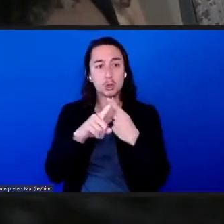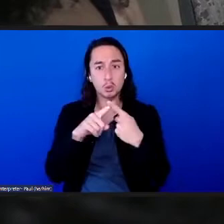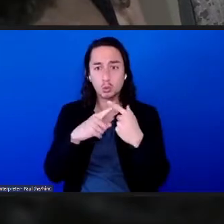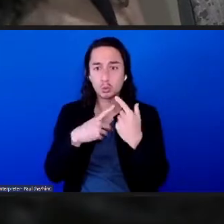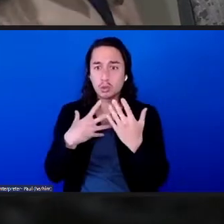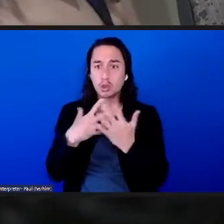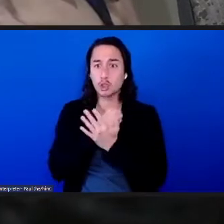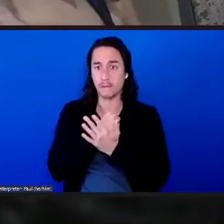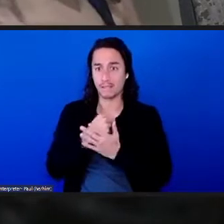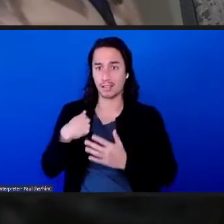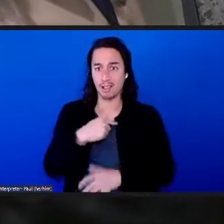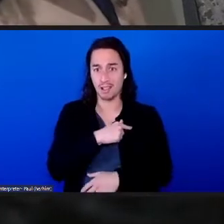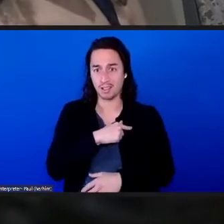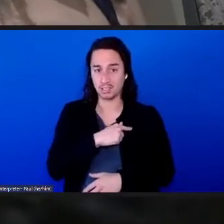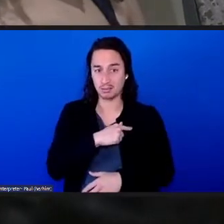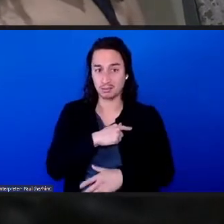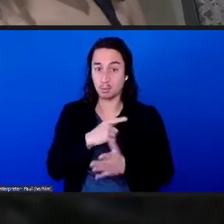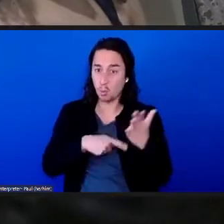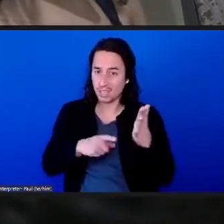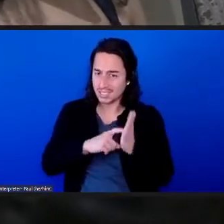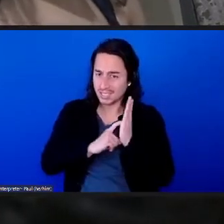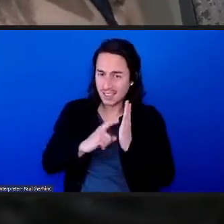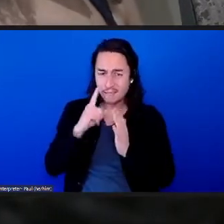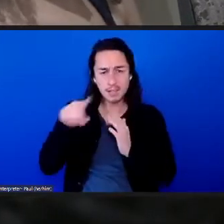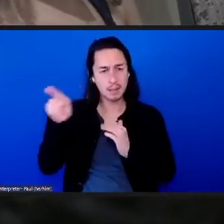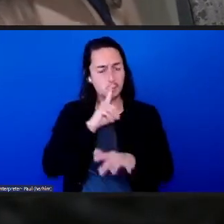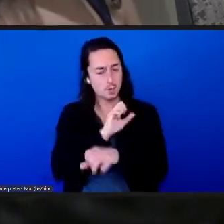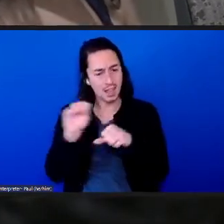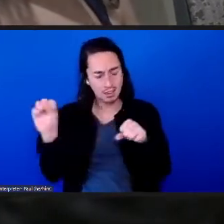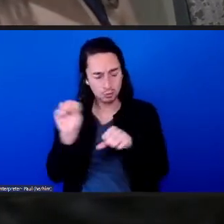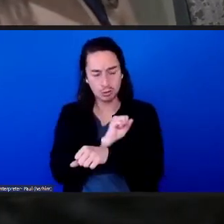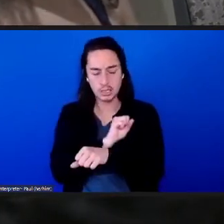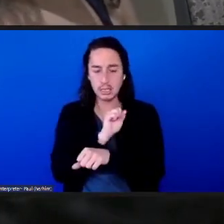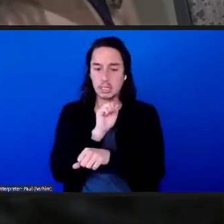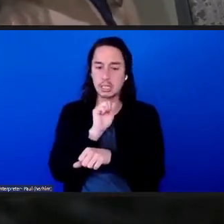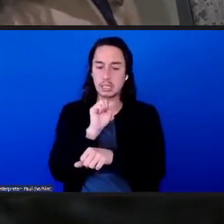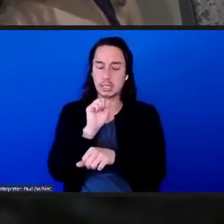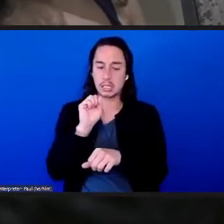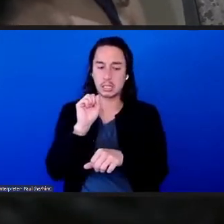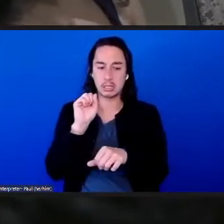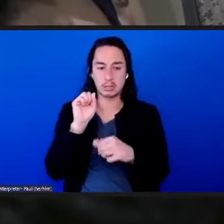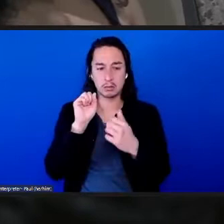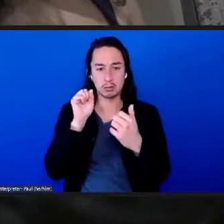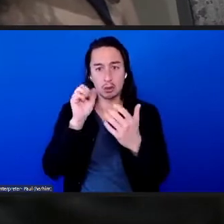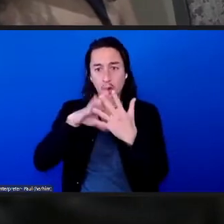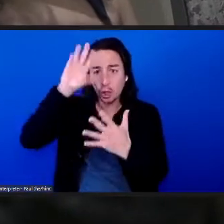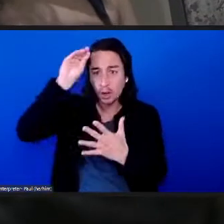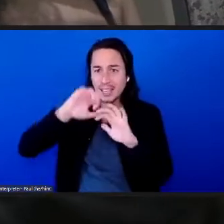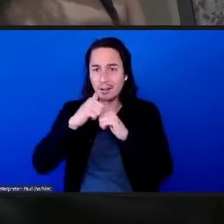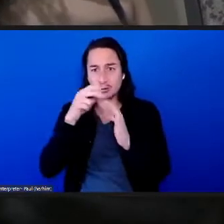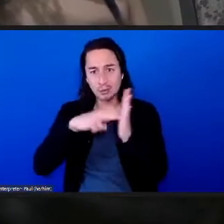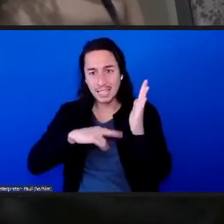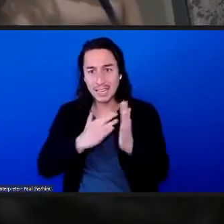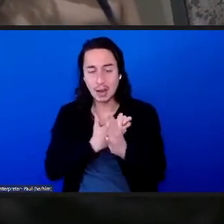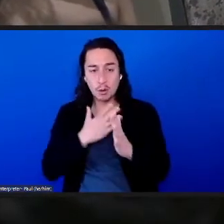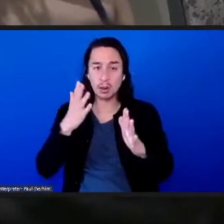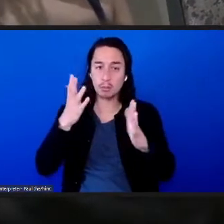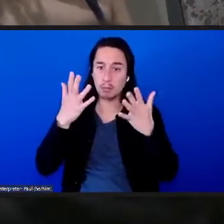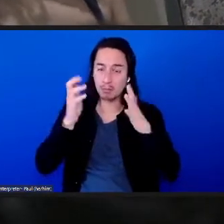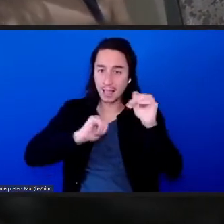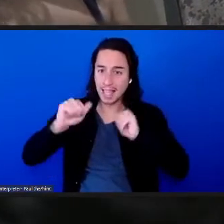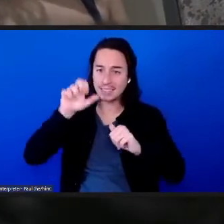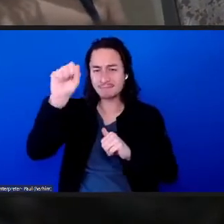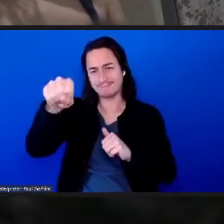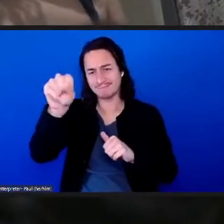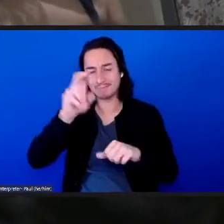You know, like, what is it gonna take for them to actually, sure, learning how to read our plays, absolutely, that's important,